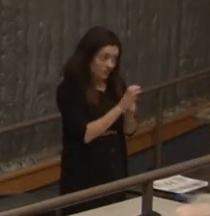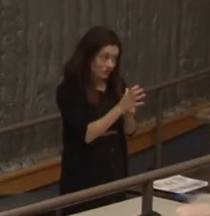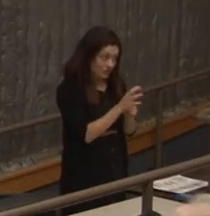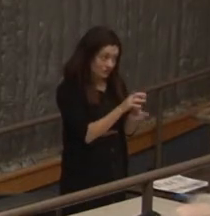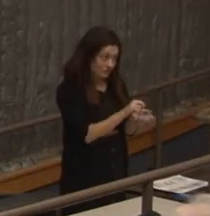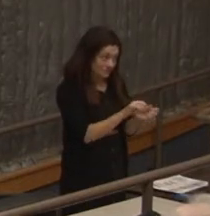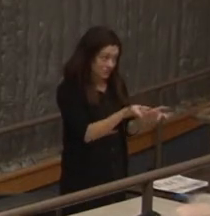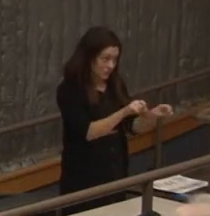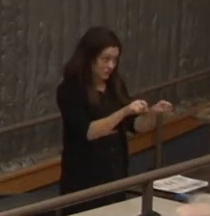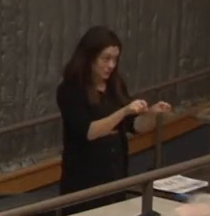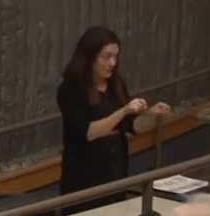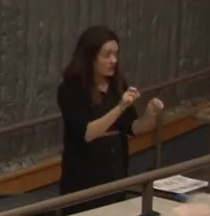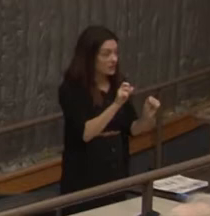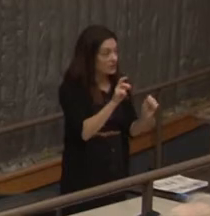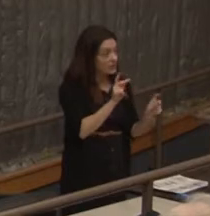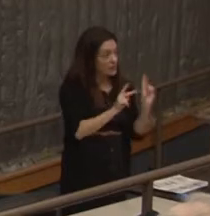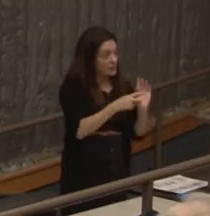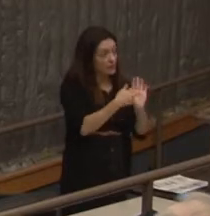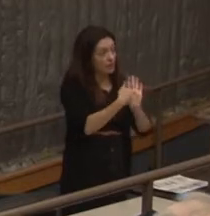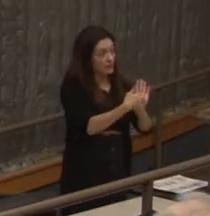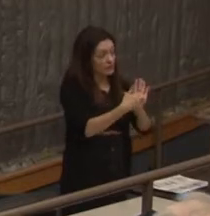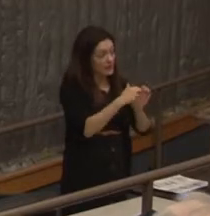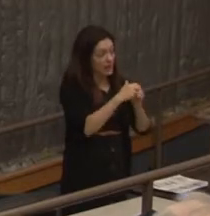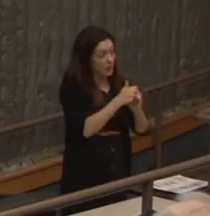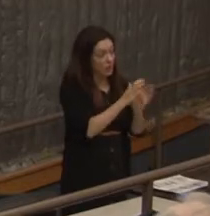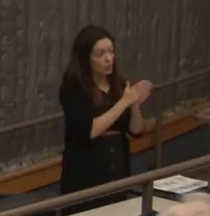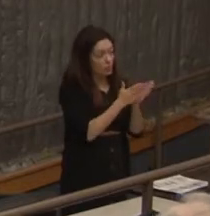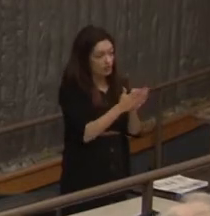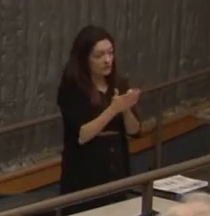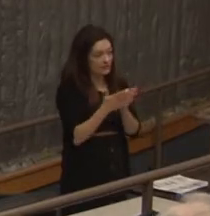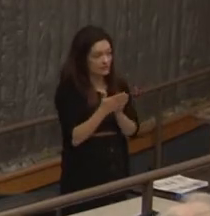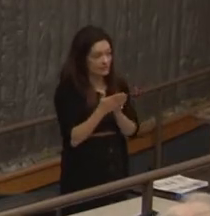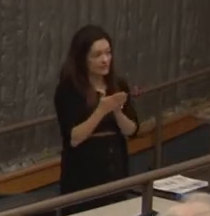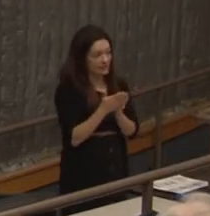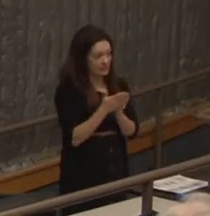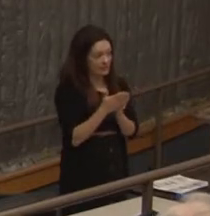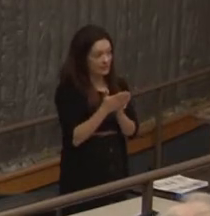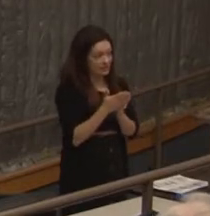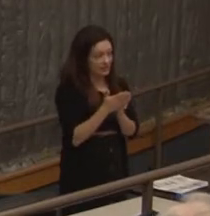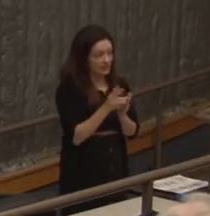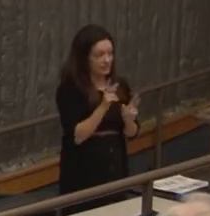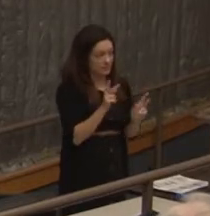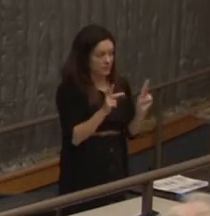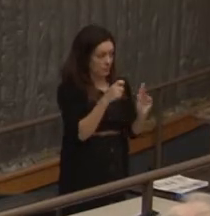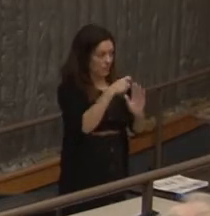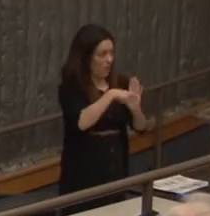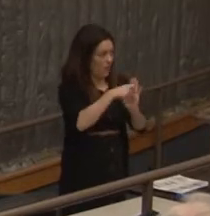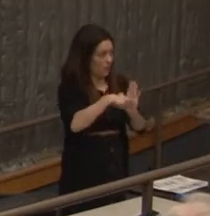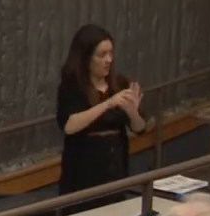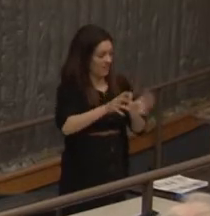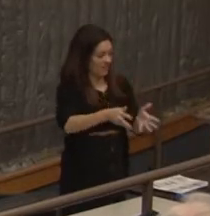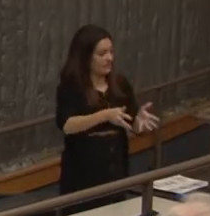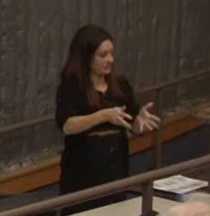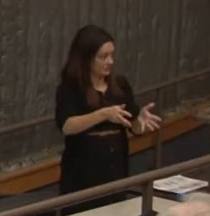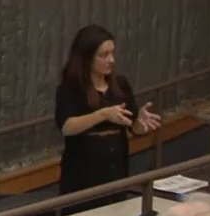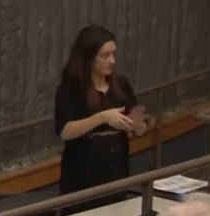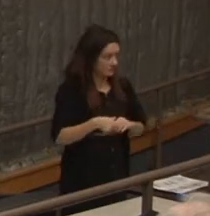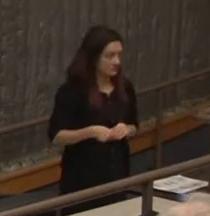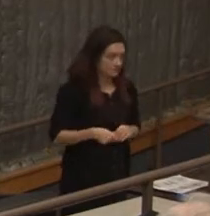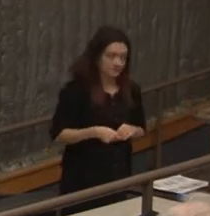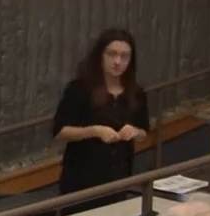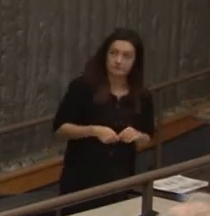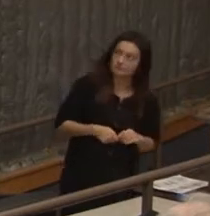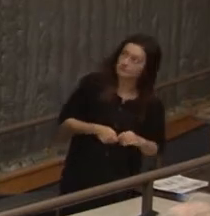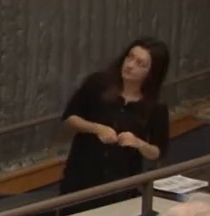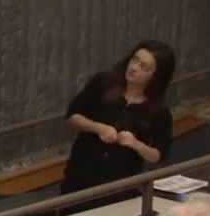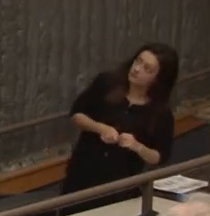volumes. The people are represented by the books that their ancestors have written. Now, it's